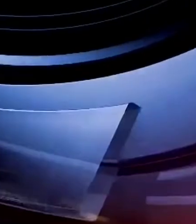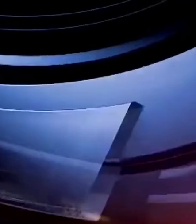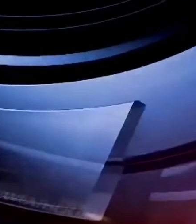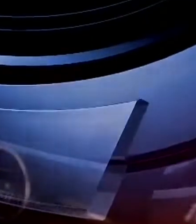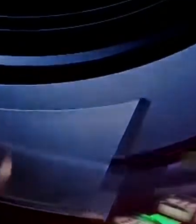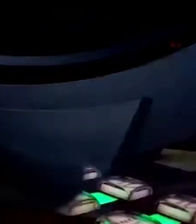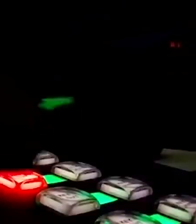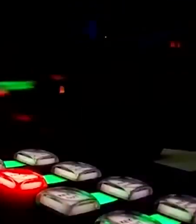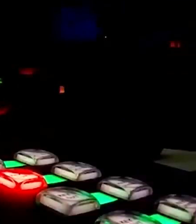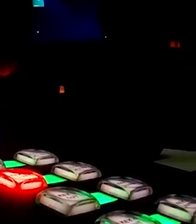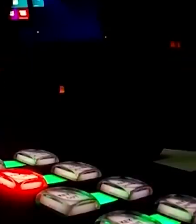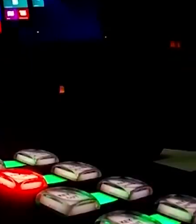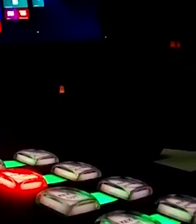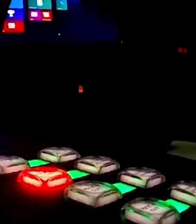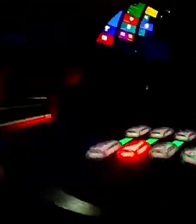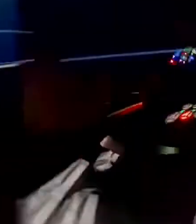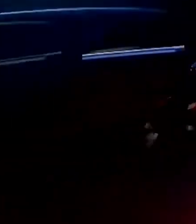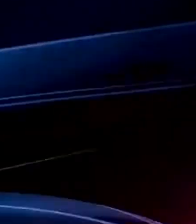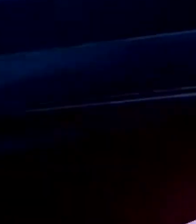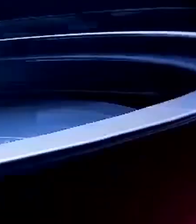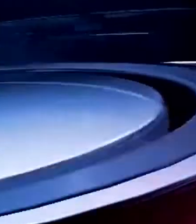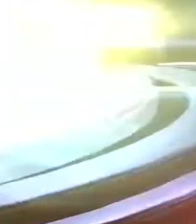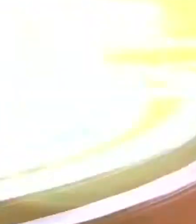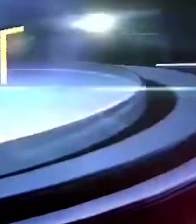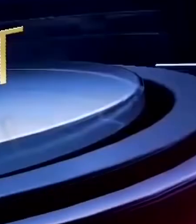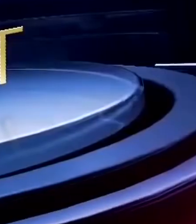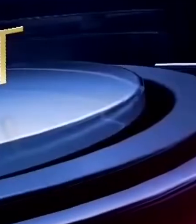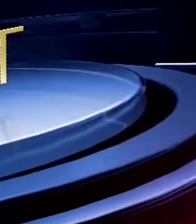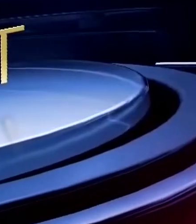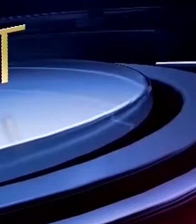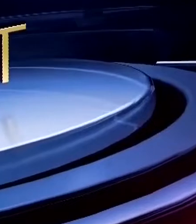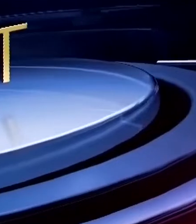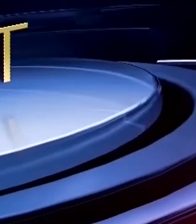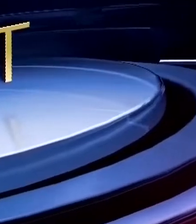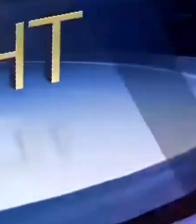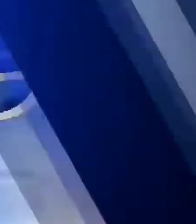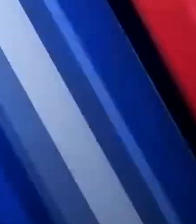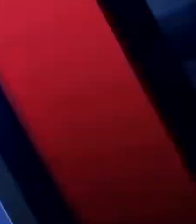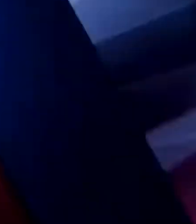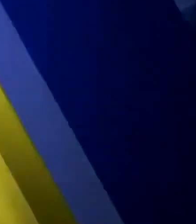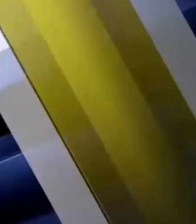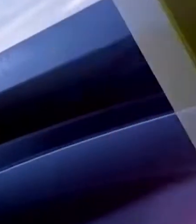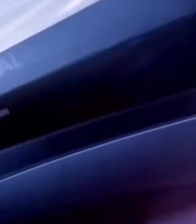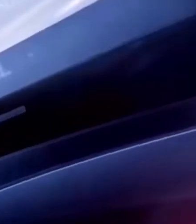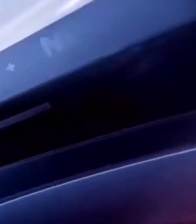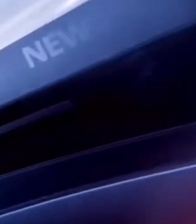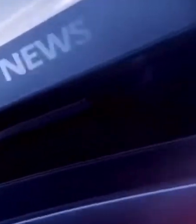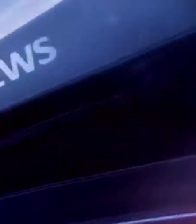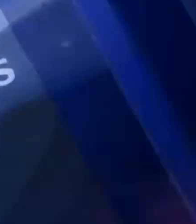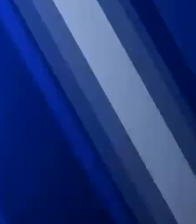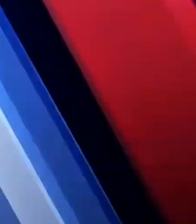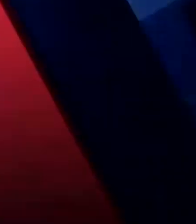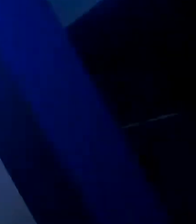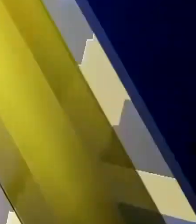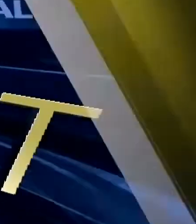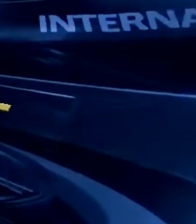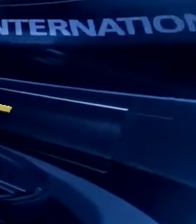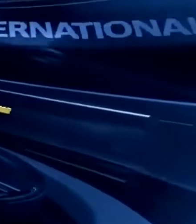Broadcasting from our studios in the Pine St. Michael, this is CBC Newsnight, starting now.